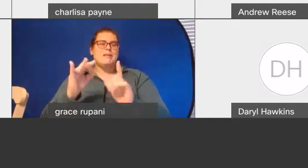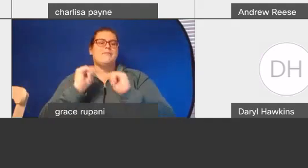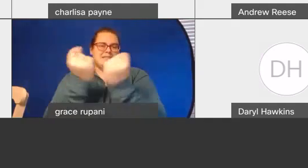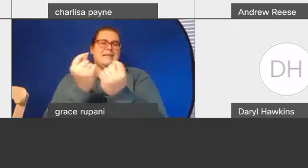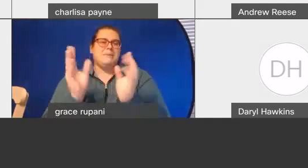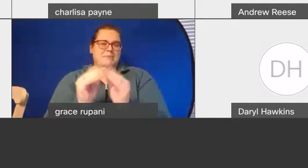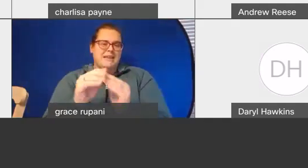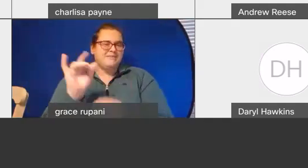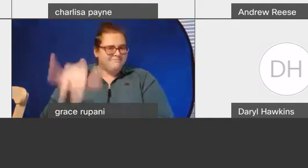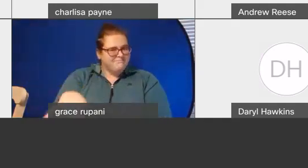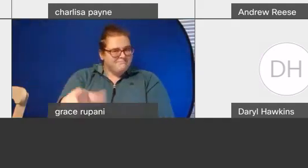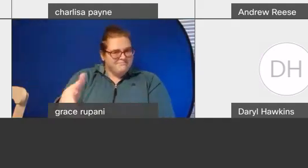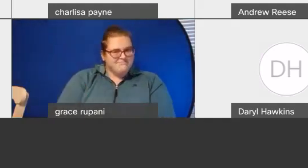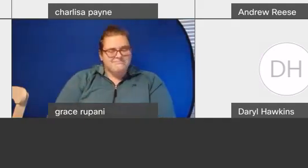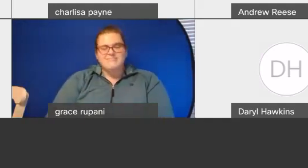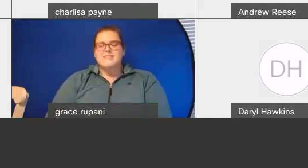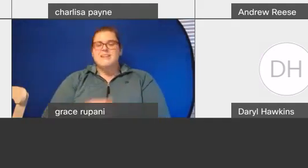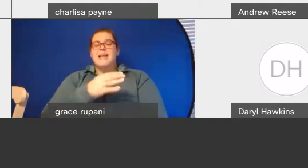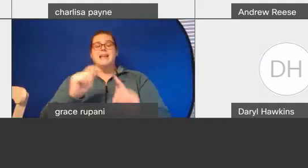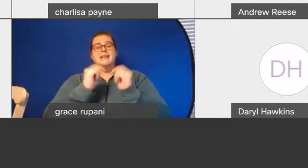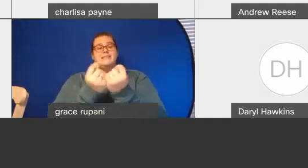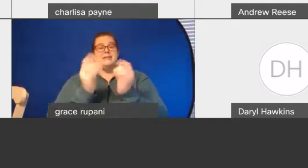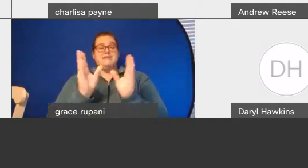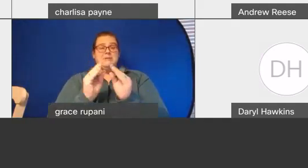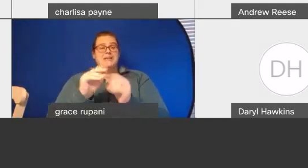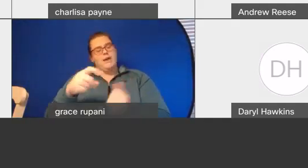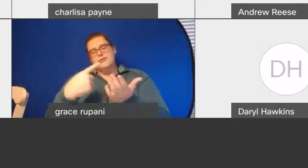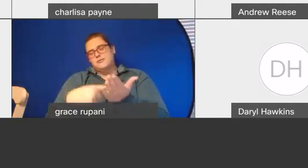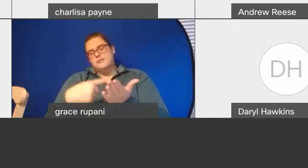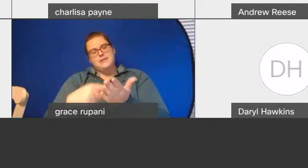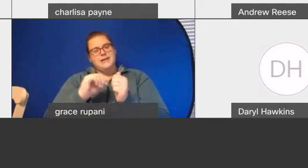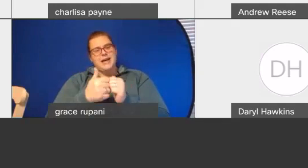focus of the team meetings is how we meet the needs of the people that we support.